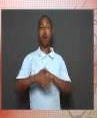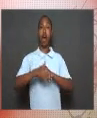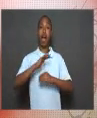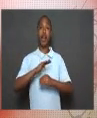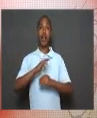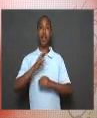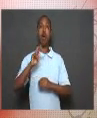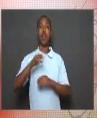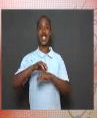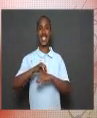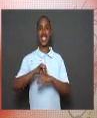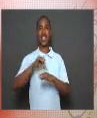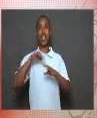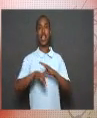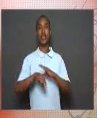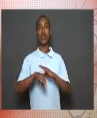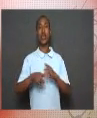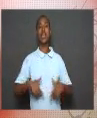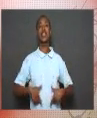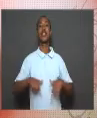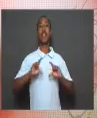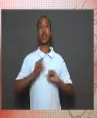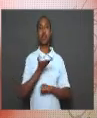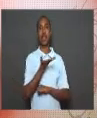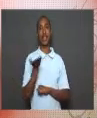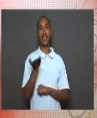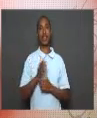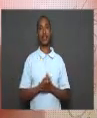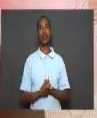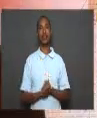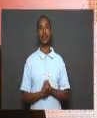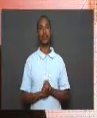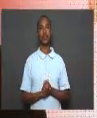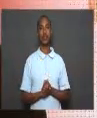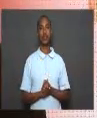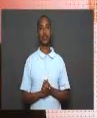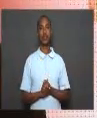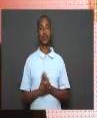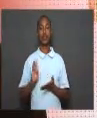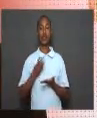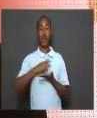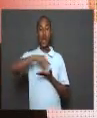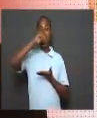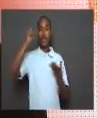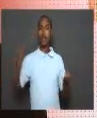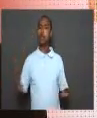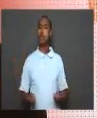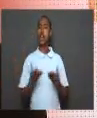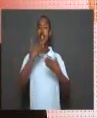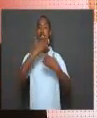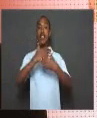hide or skin into a stable material. We learned the